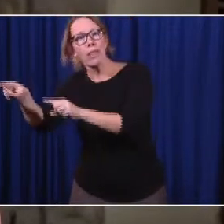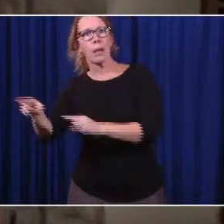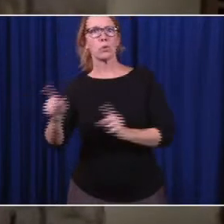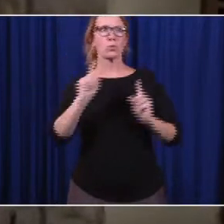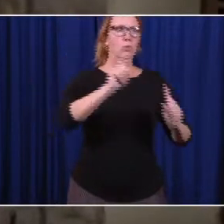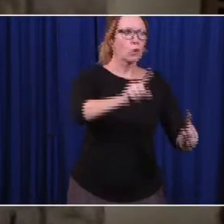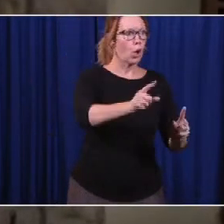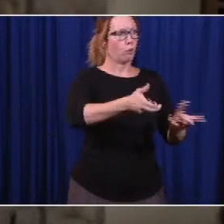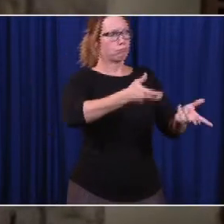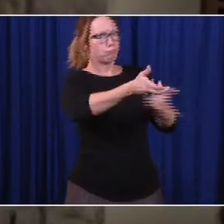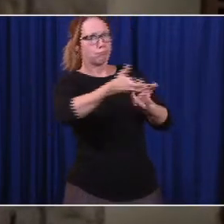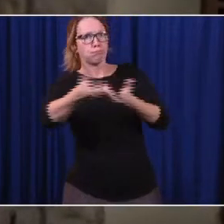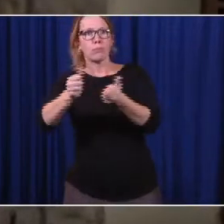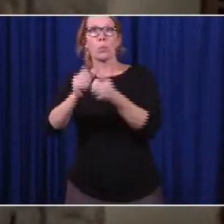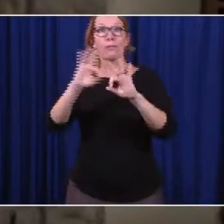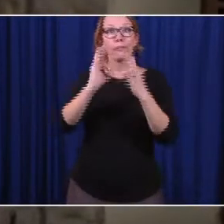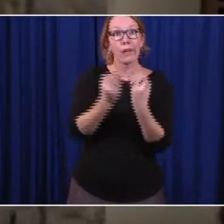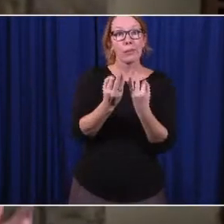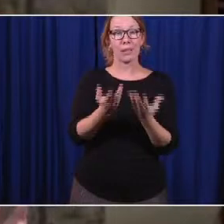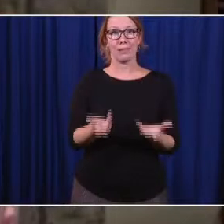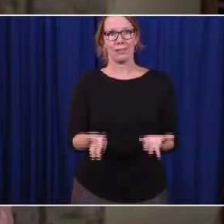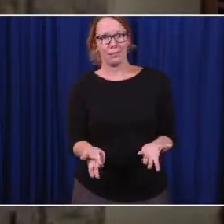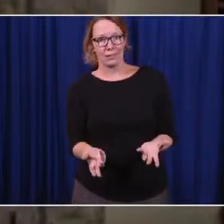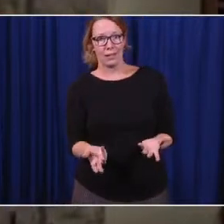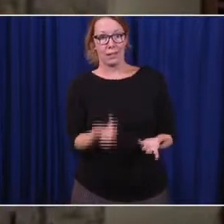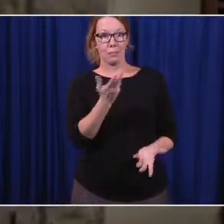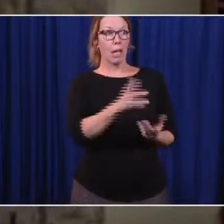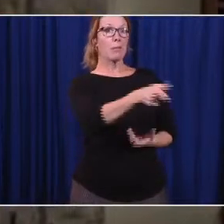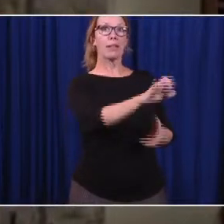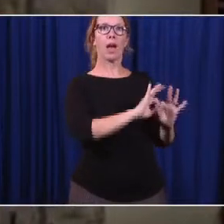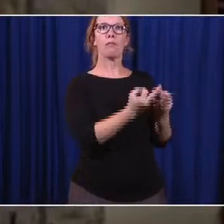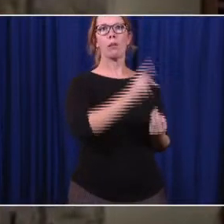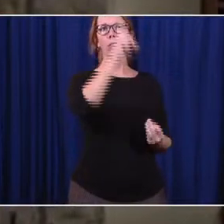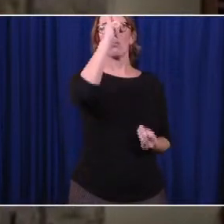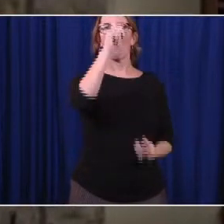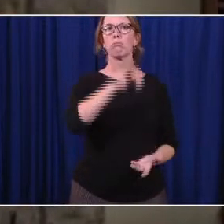maybe a family that didn't believe that this could happen.